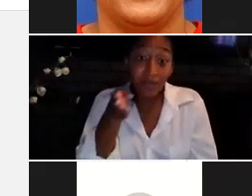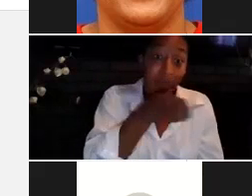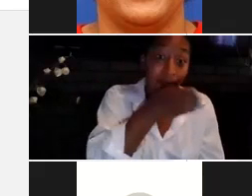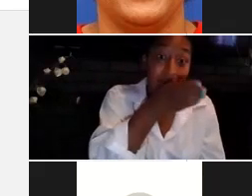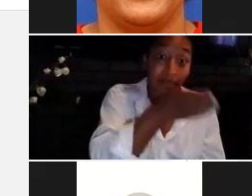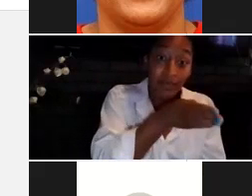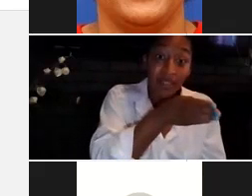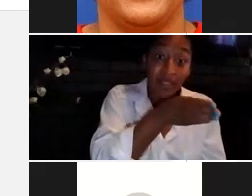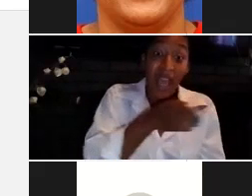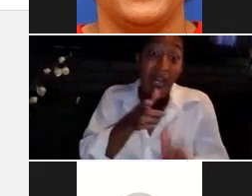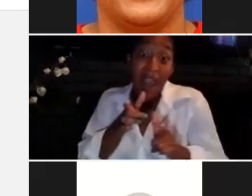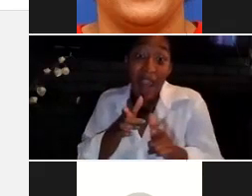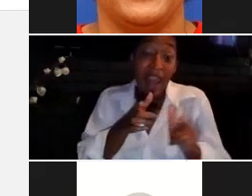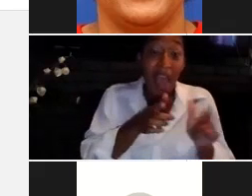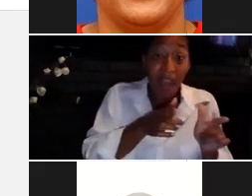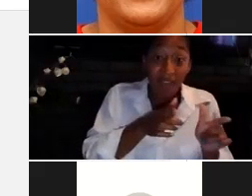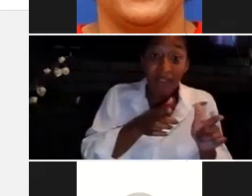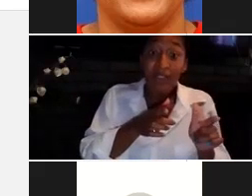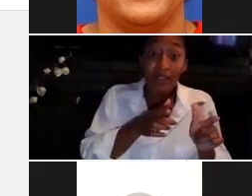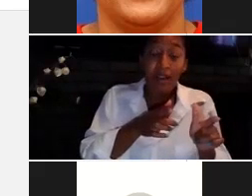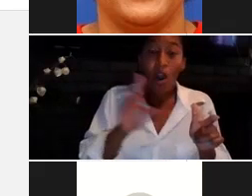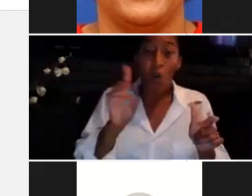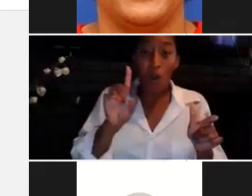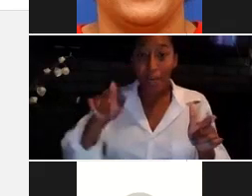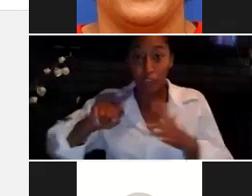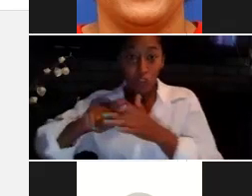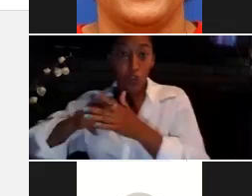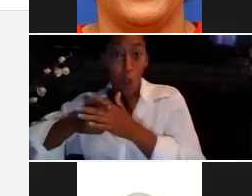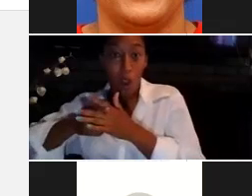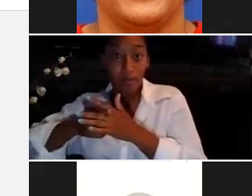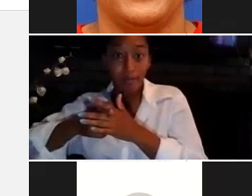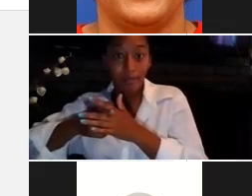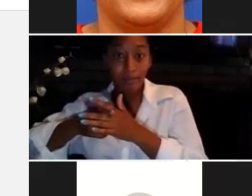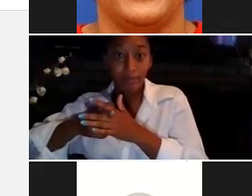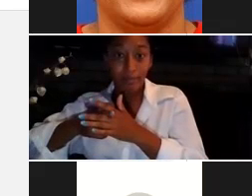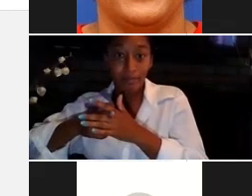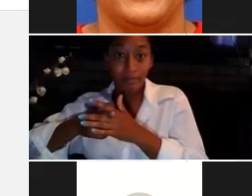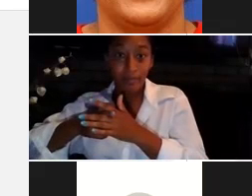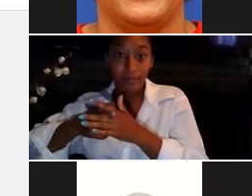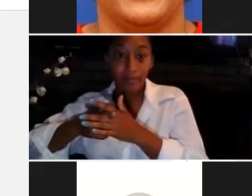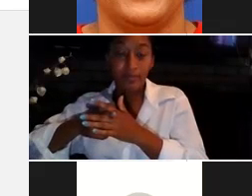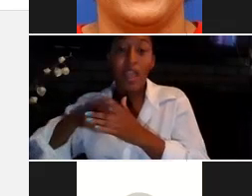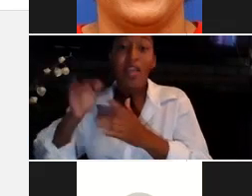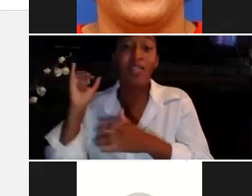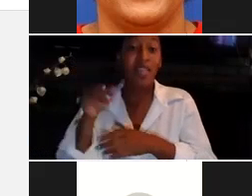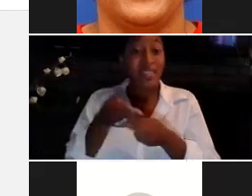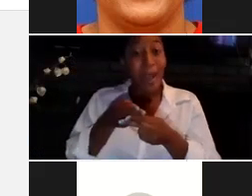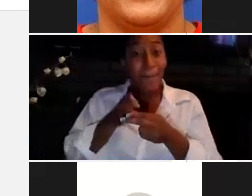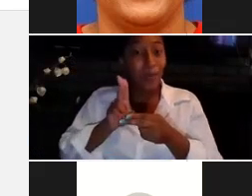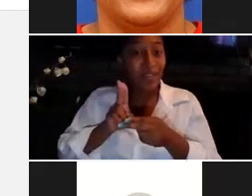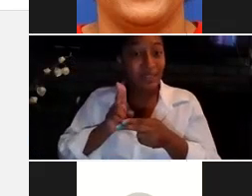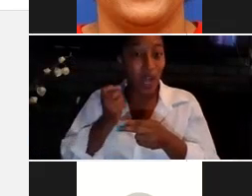Okay. That's just a brief introduction to this idea of a property like